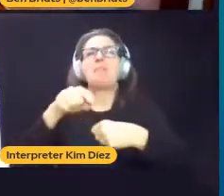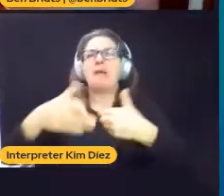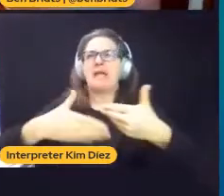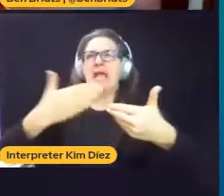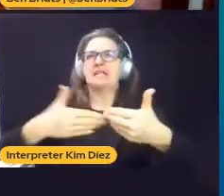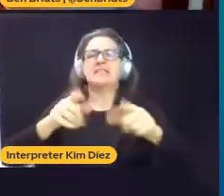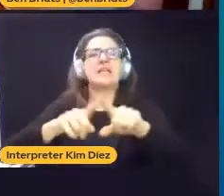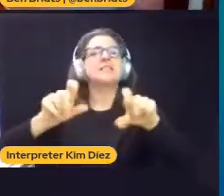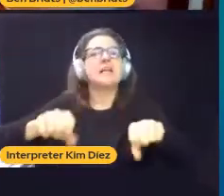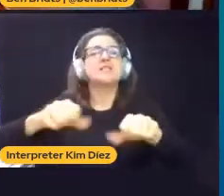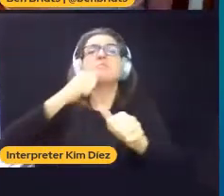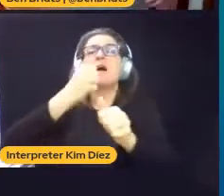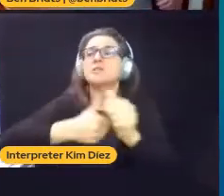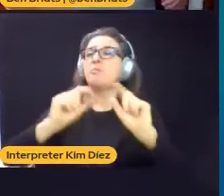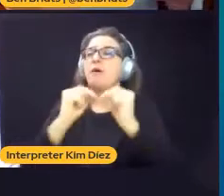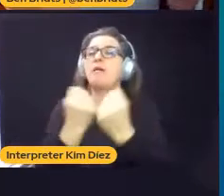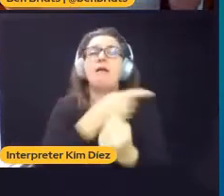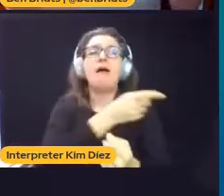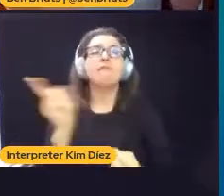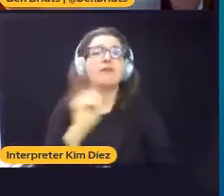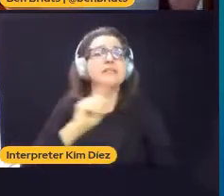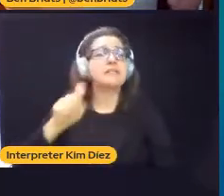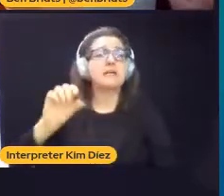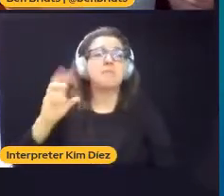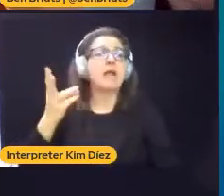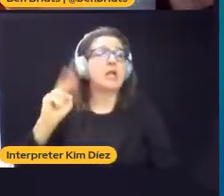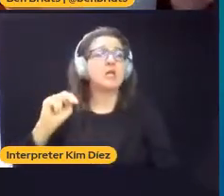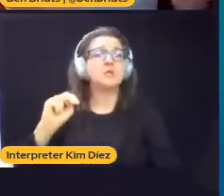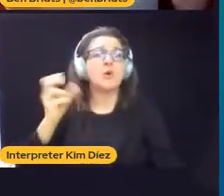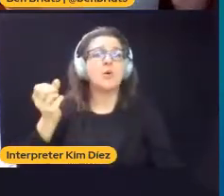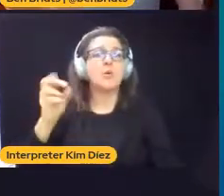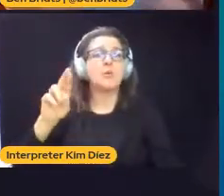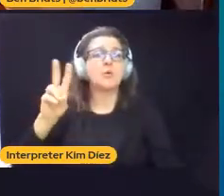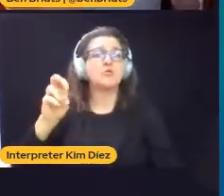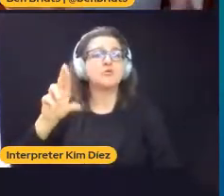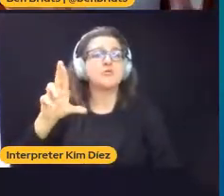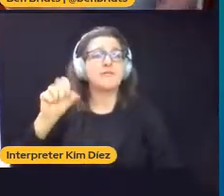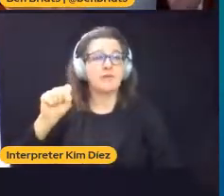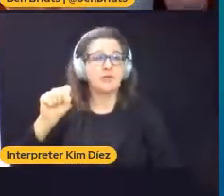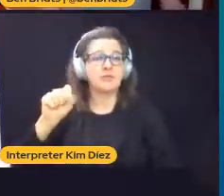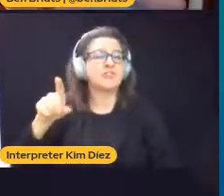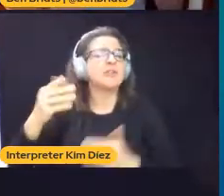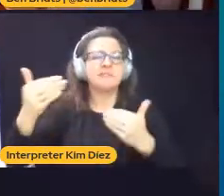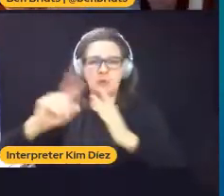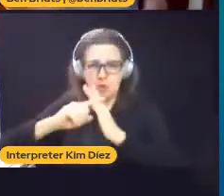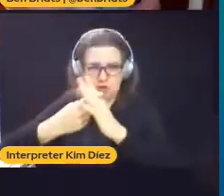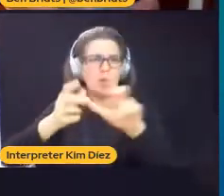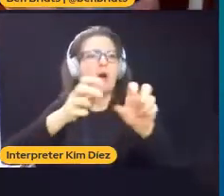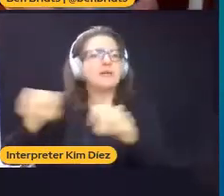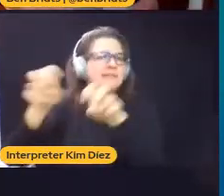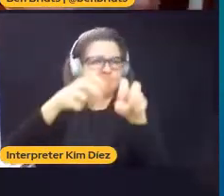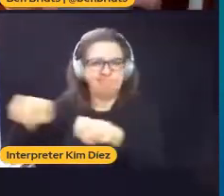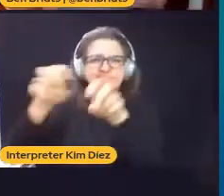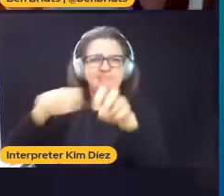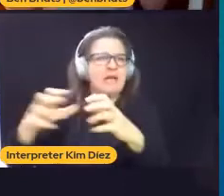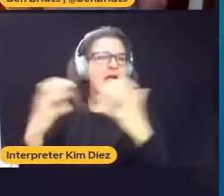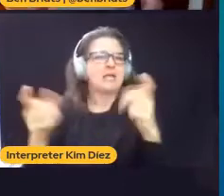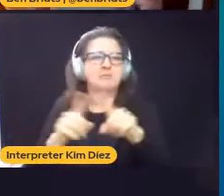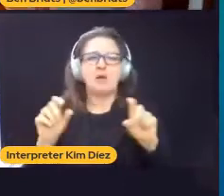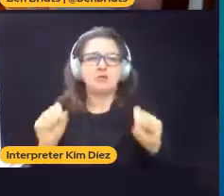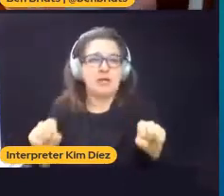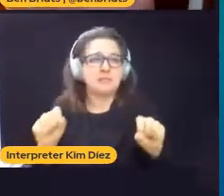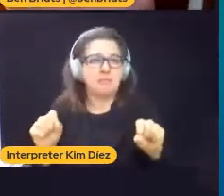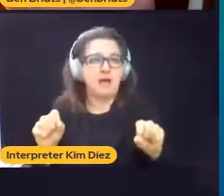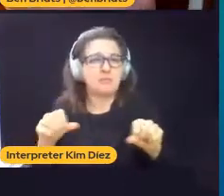team that needs their own servers. So they can start as soon as possible, move as much as possible to